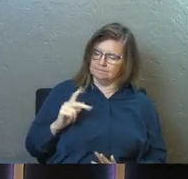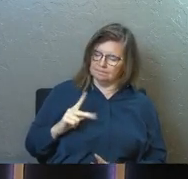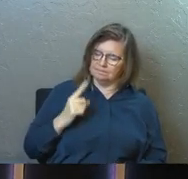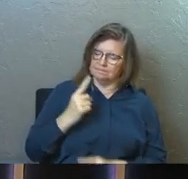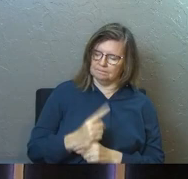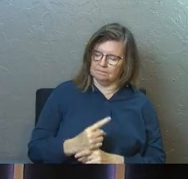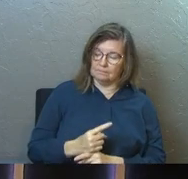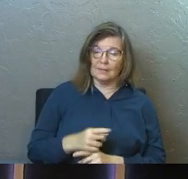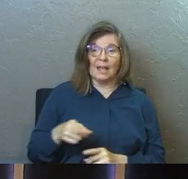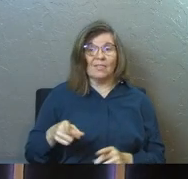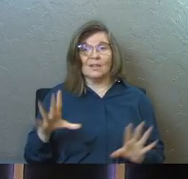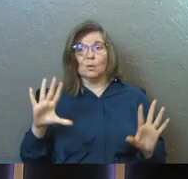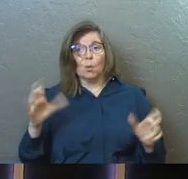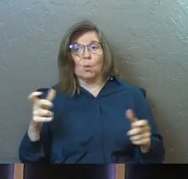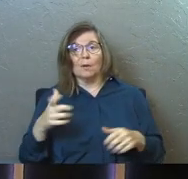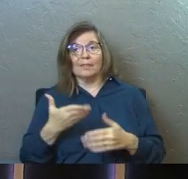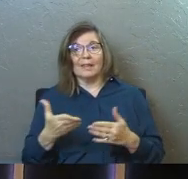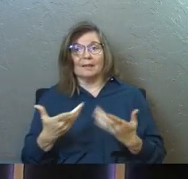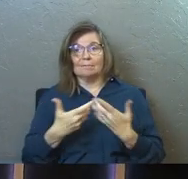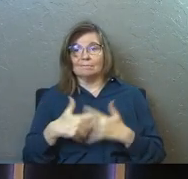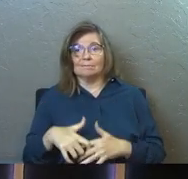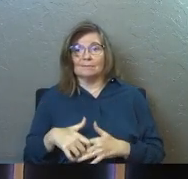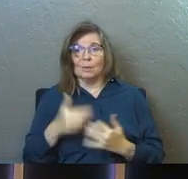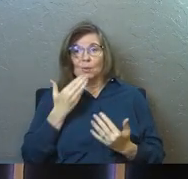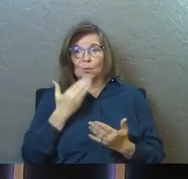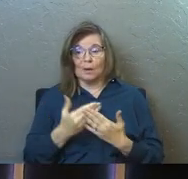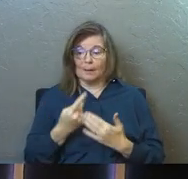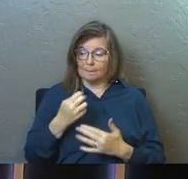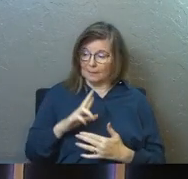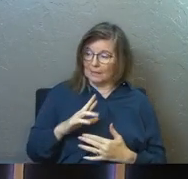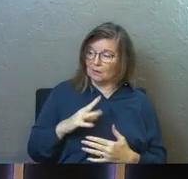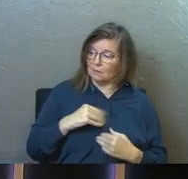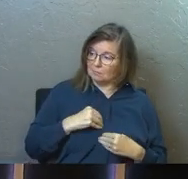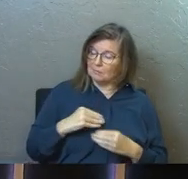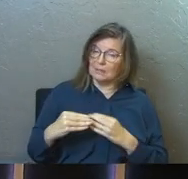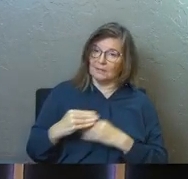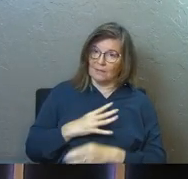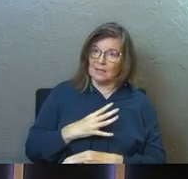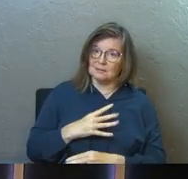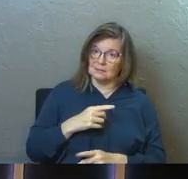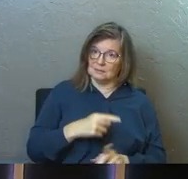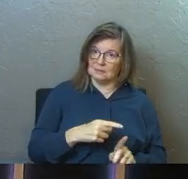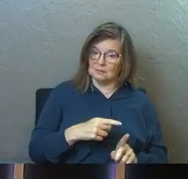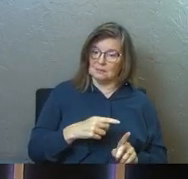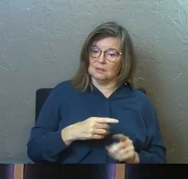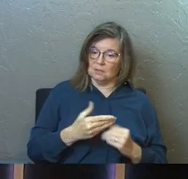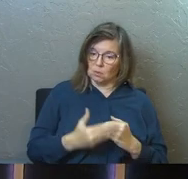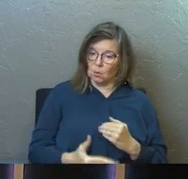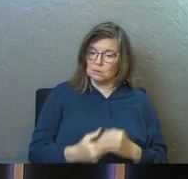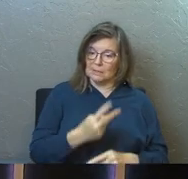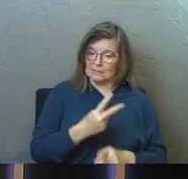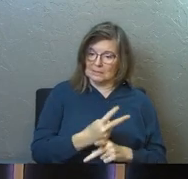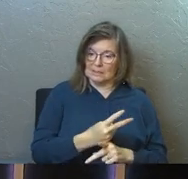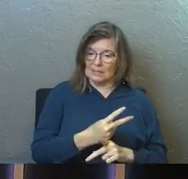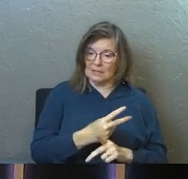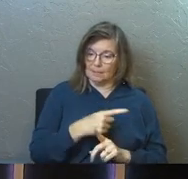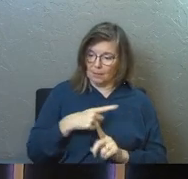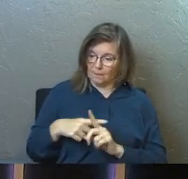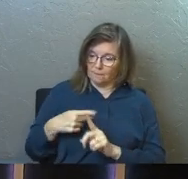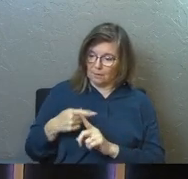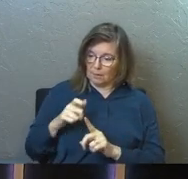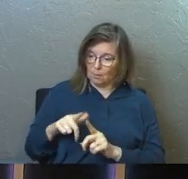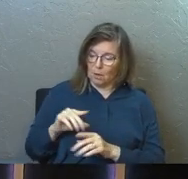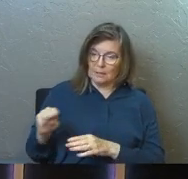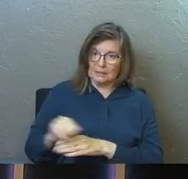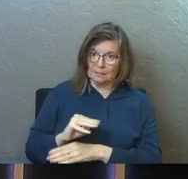go into the rest of it, but Peter actually takes Paul's advice. Peter goes on to keep affirming Paul in